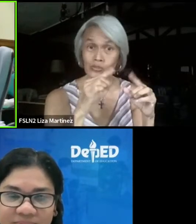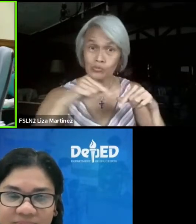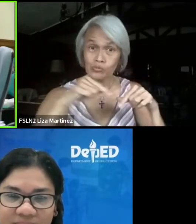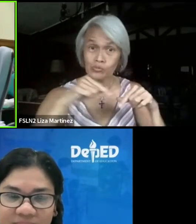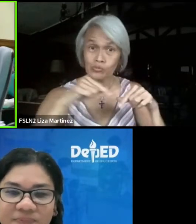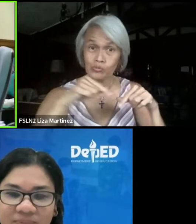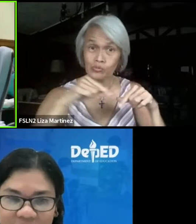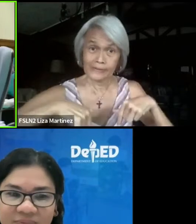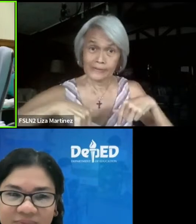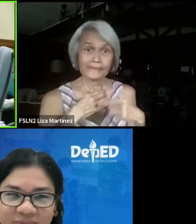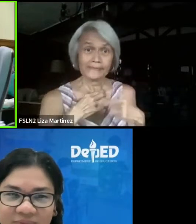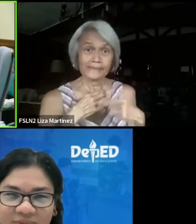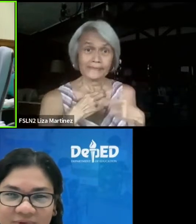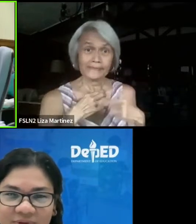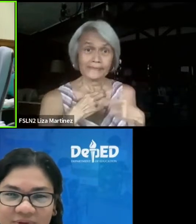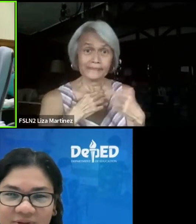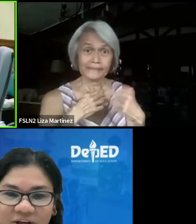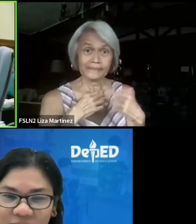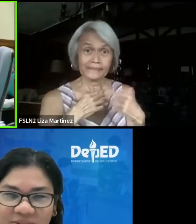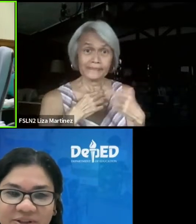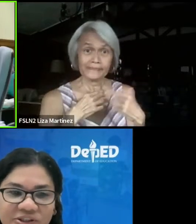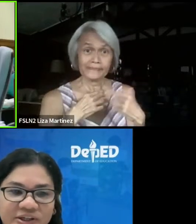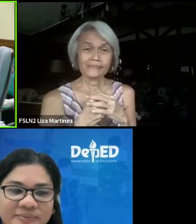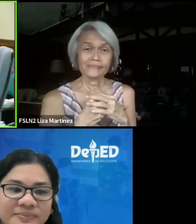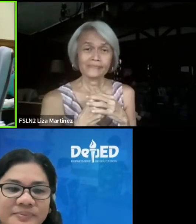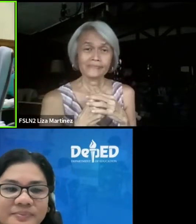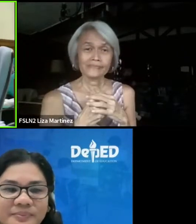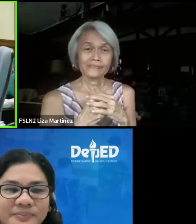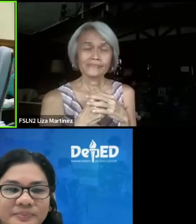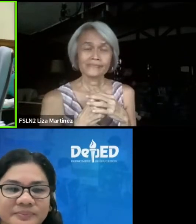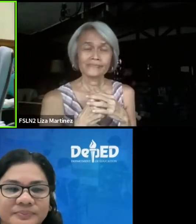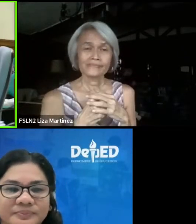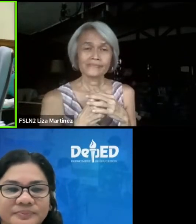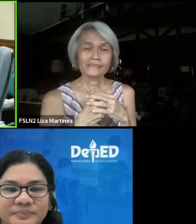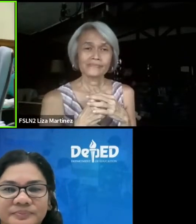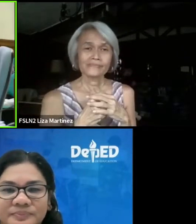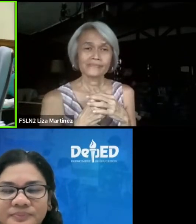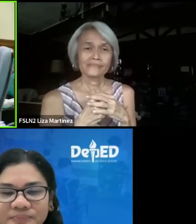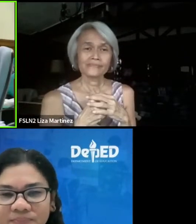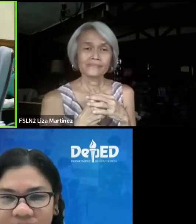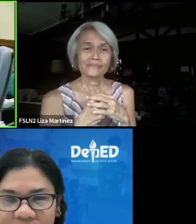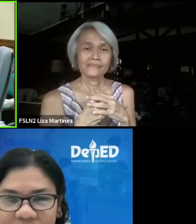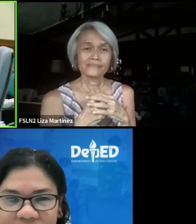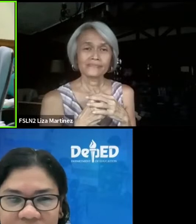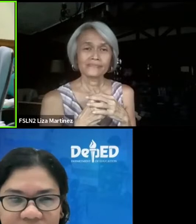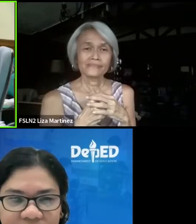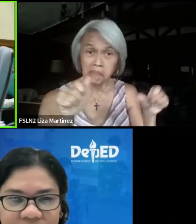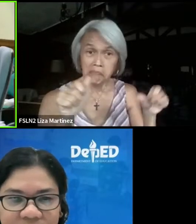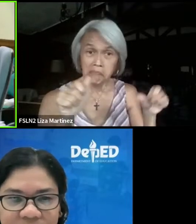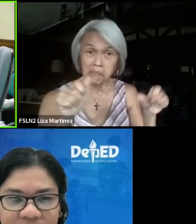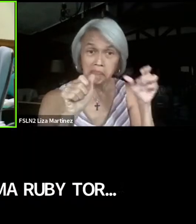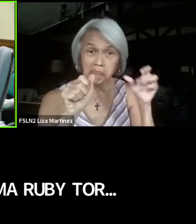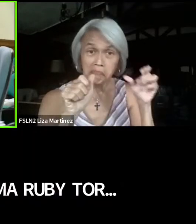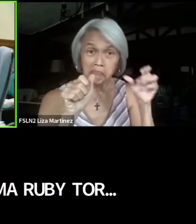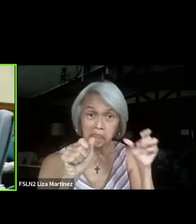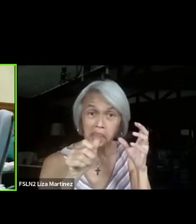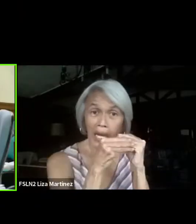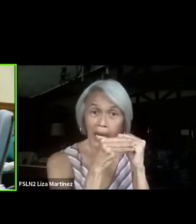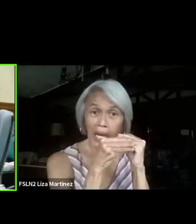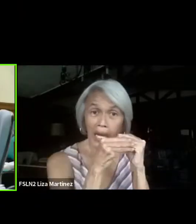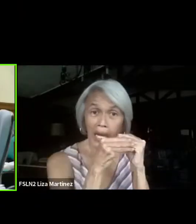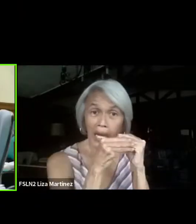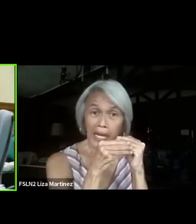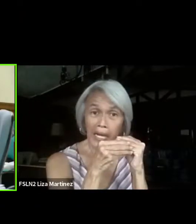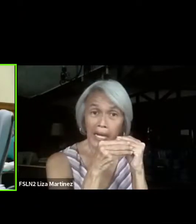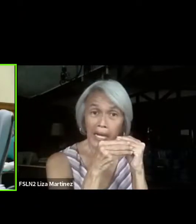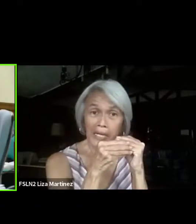consider the measures being proposed. Meron po ba kayo sa idadag, Ma'am Torio, Ma'am Andaya, to the discussions, or